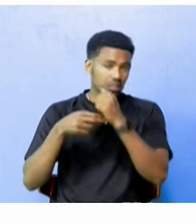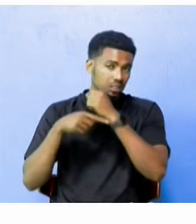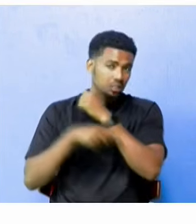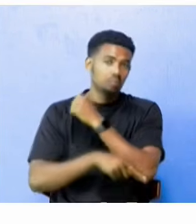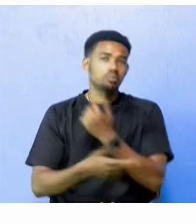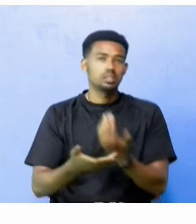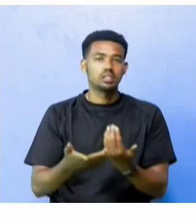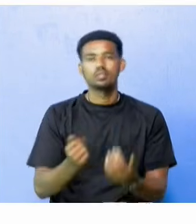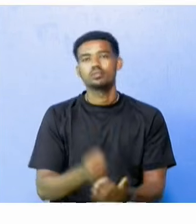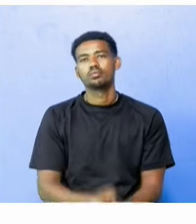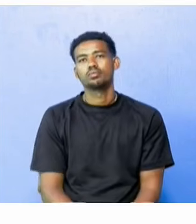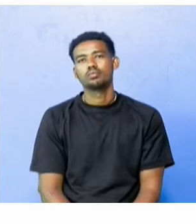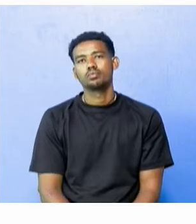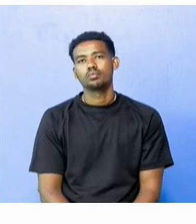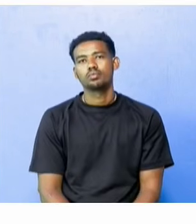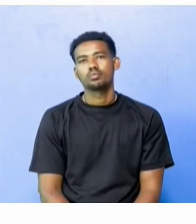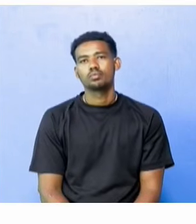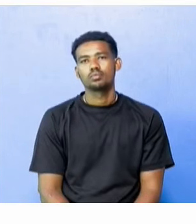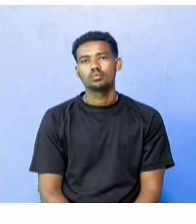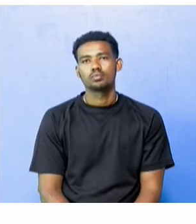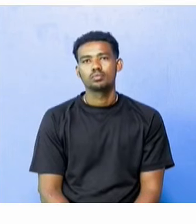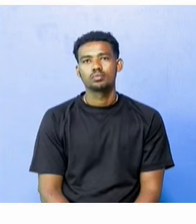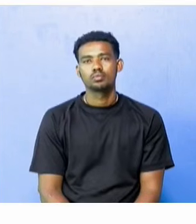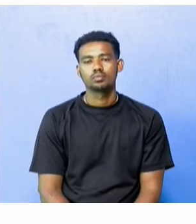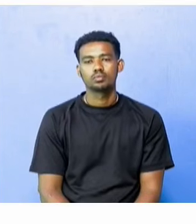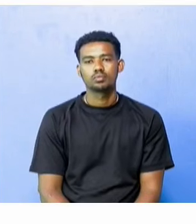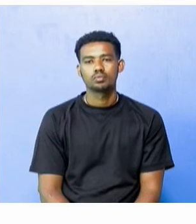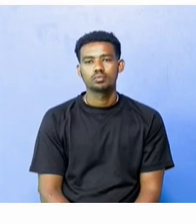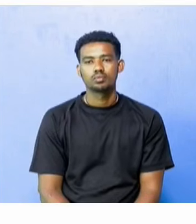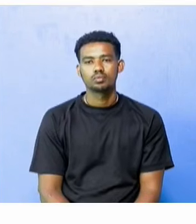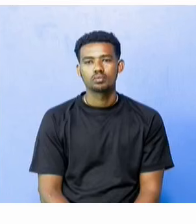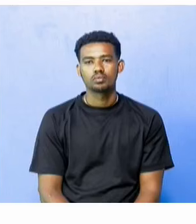or farther, this one, fu.